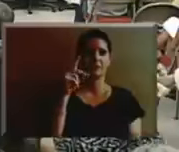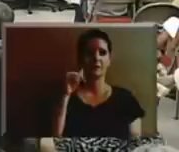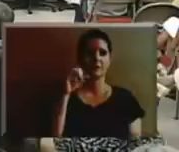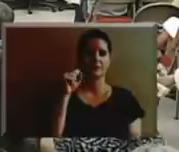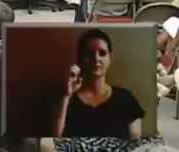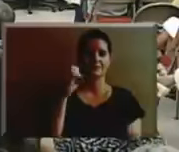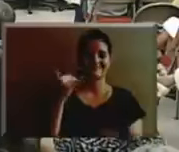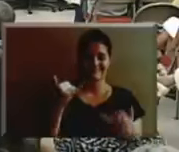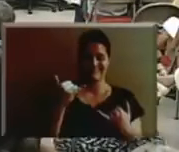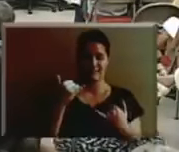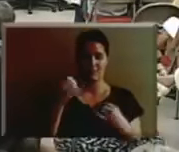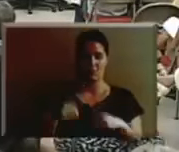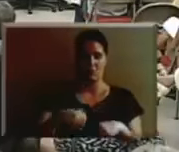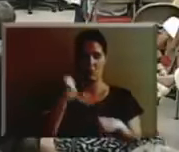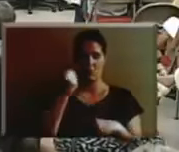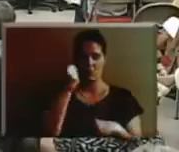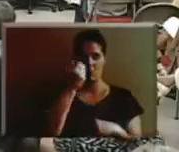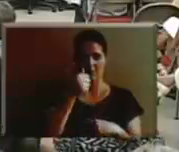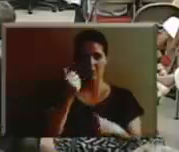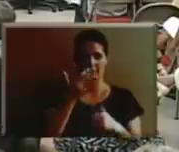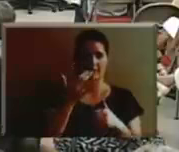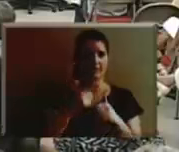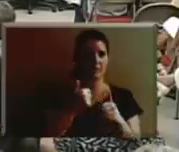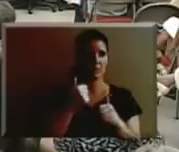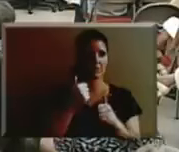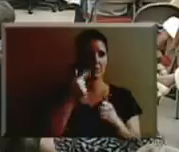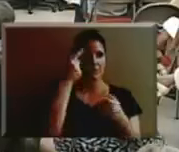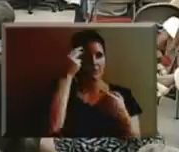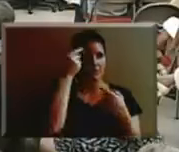calendar? Starting with Mr. Brady.